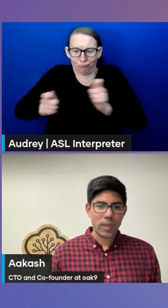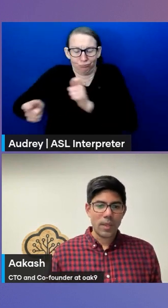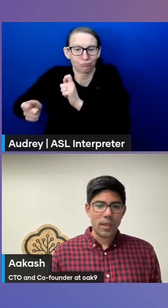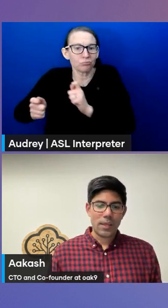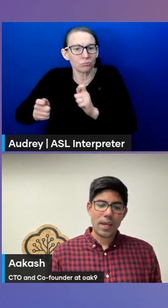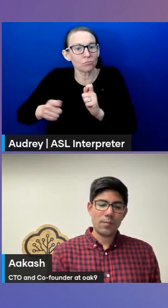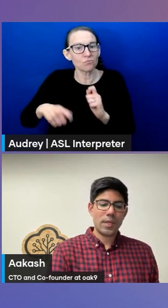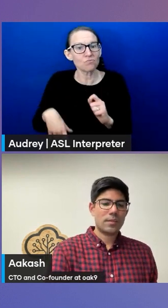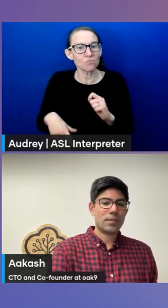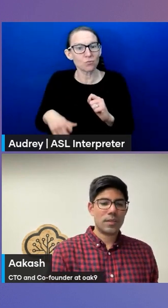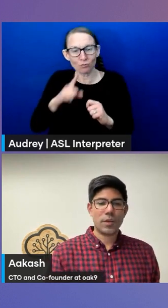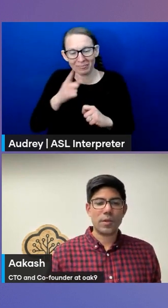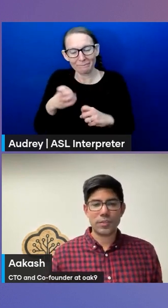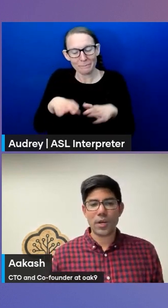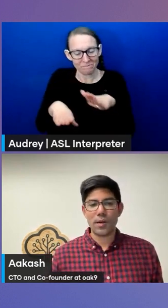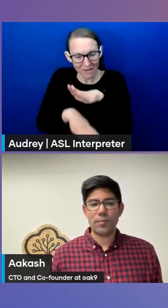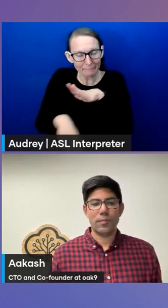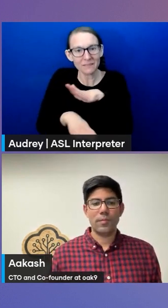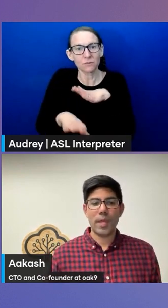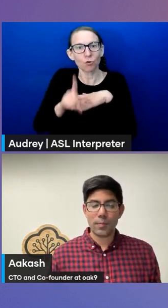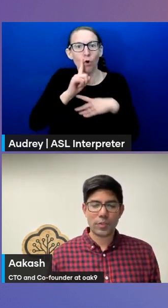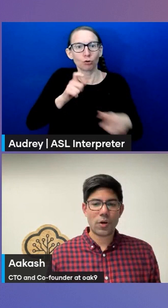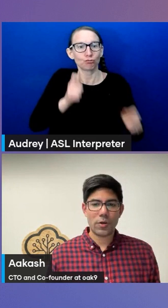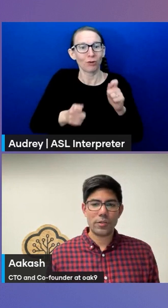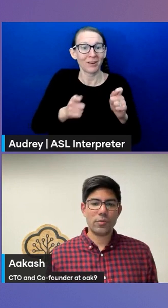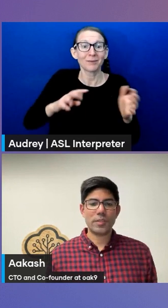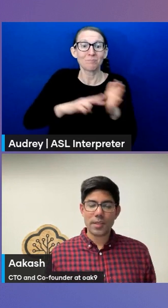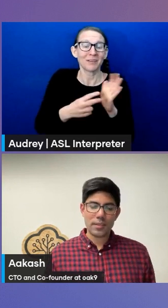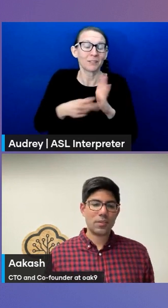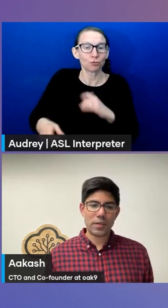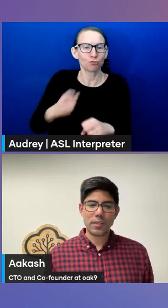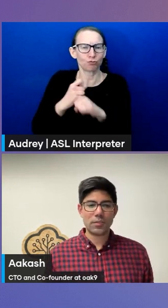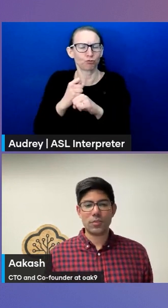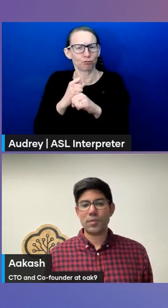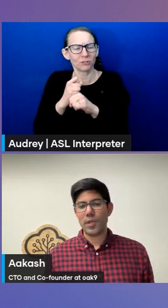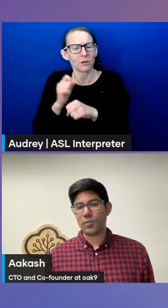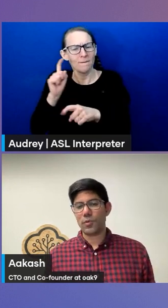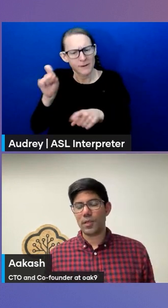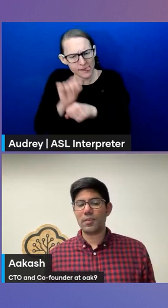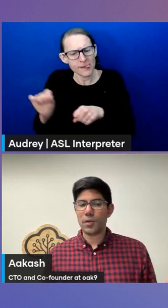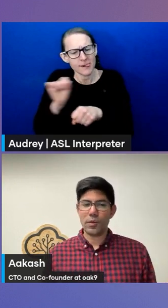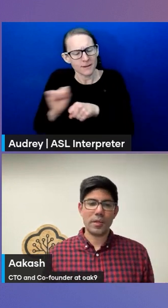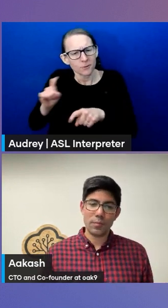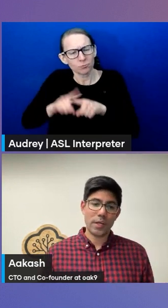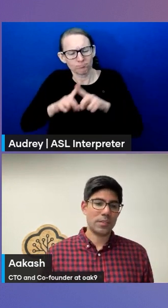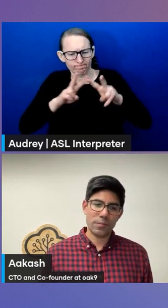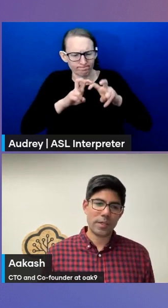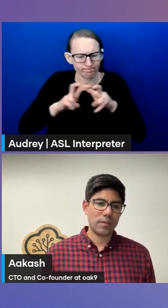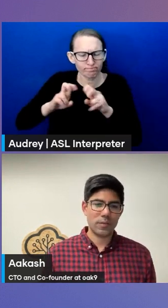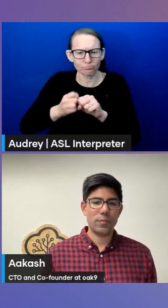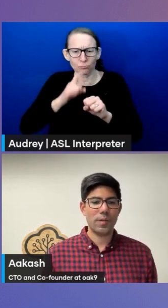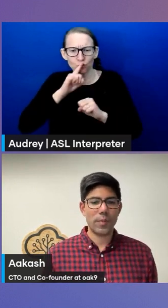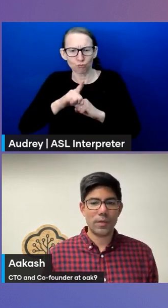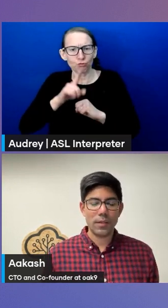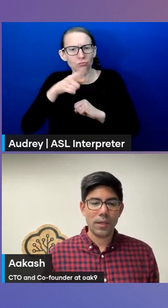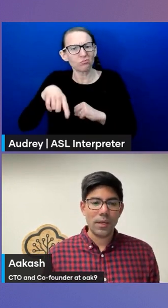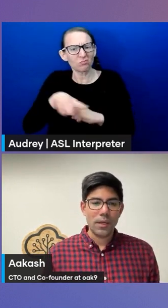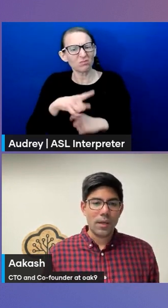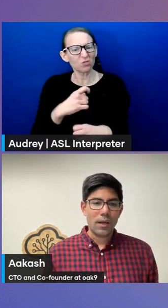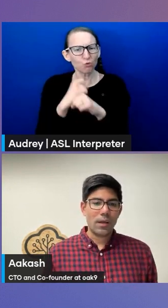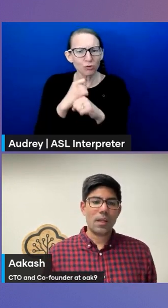changing, and that makes security's job that much harder to assess these architectures to make sure that security and compliance objectives are being